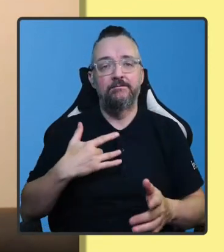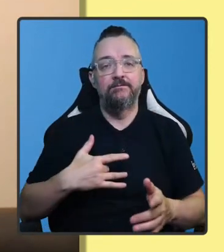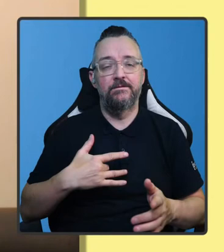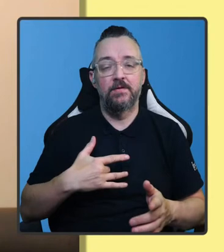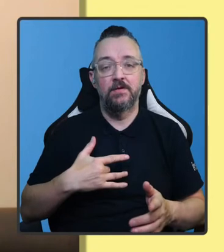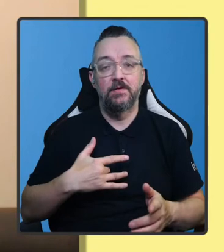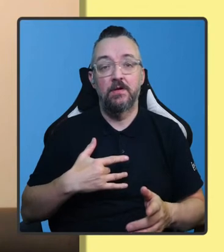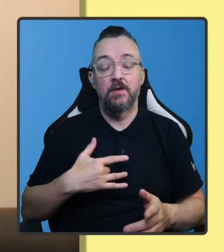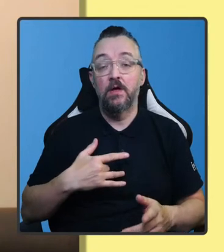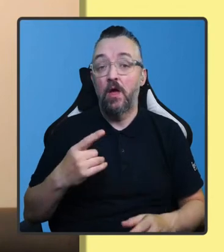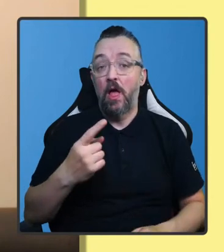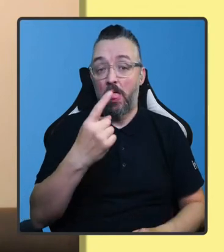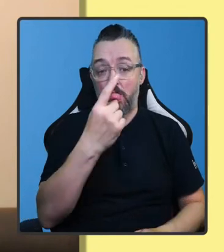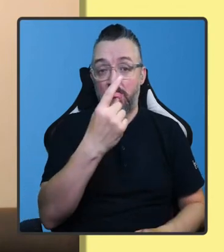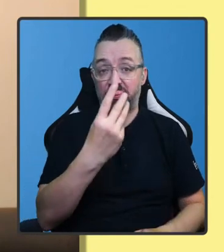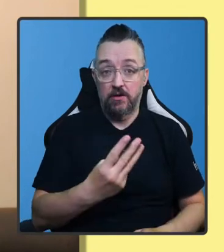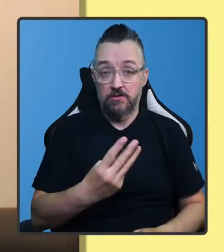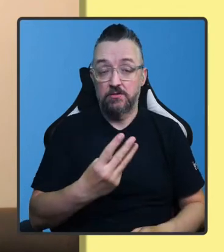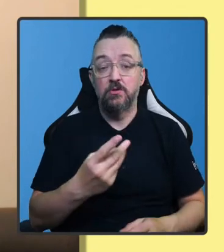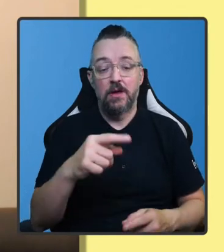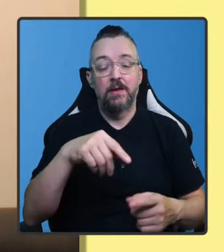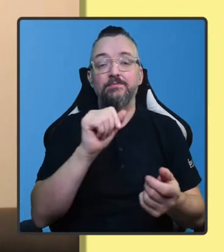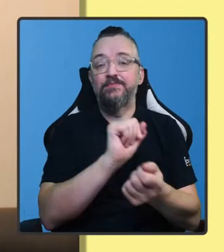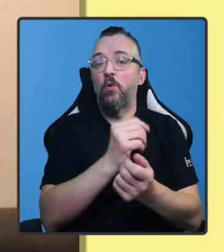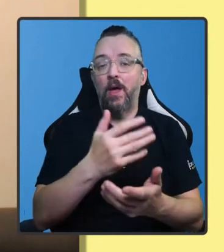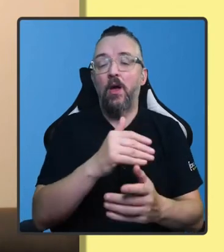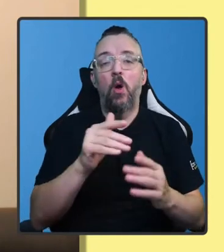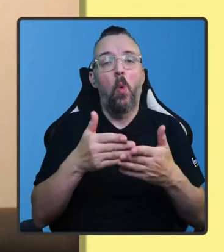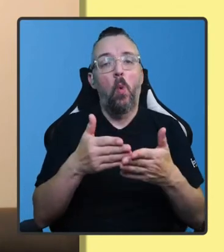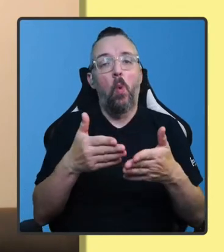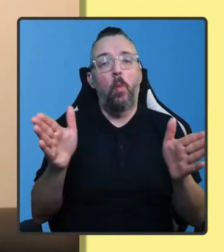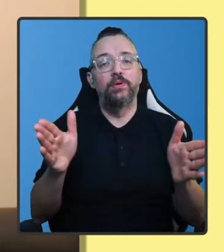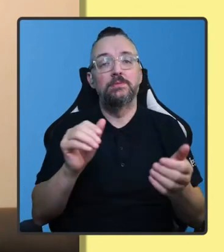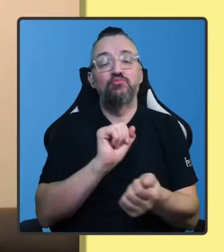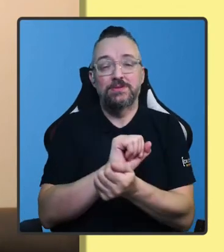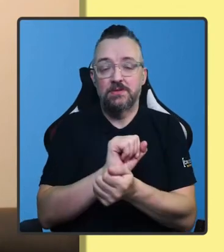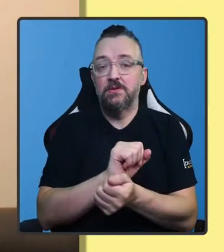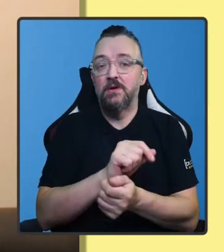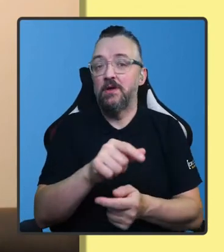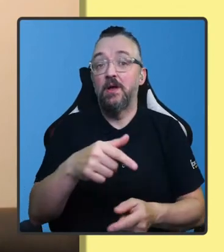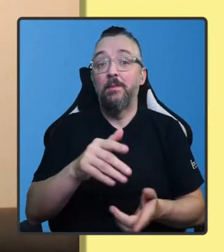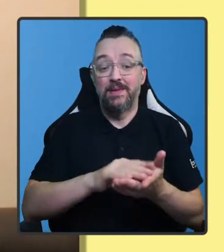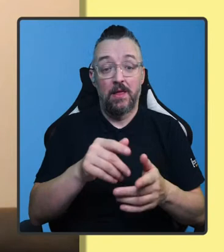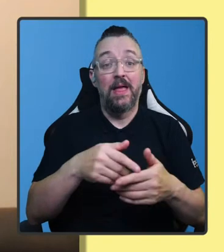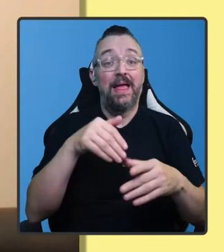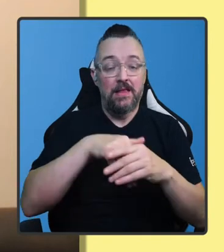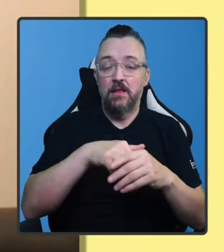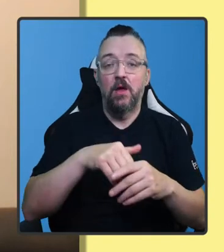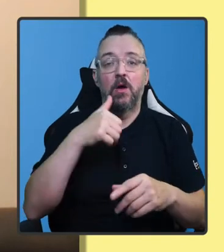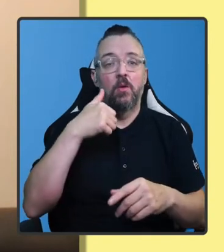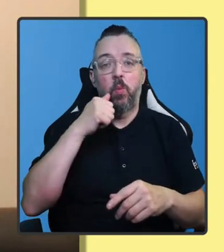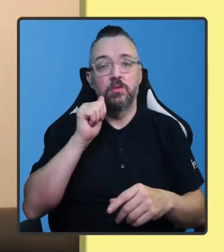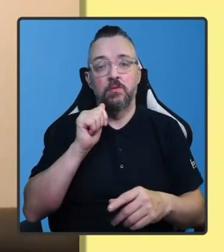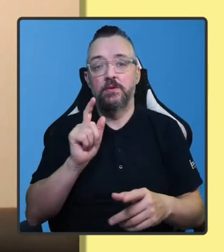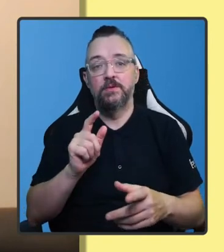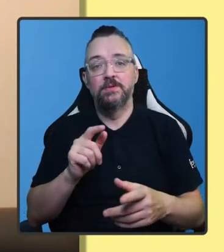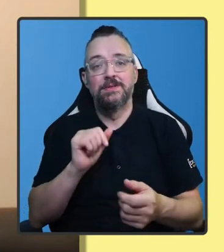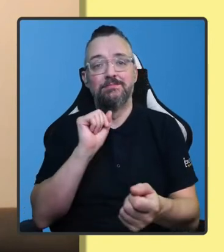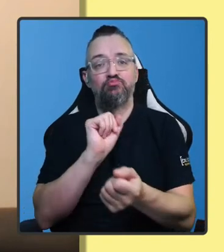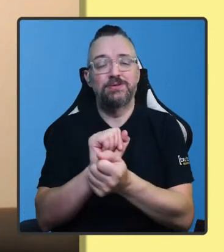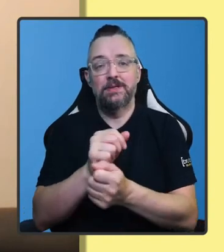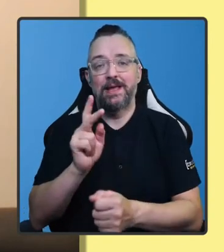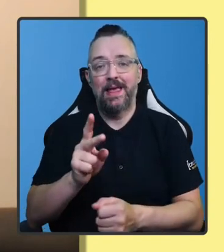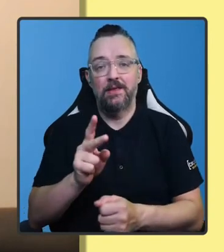Finnish inmates are housed in an open prison and statistically are less likely to be arrested again, with a 20% drop of reoffending